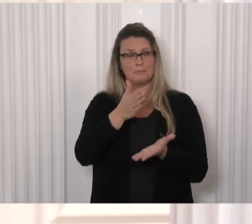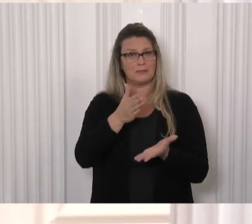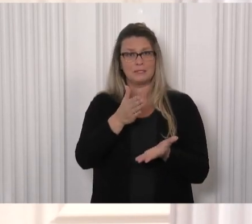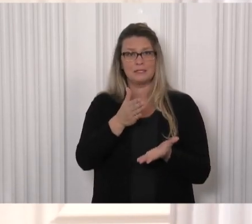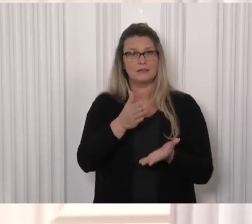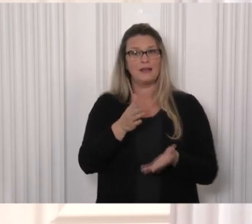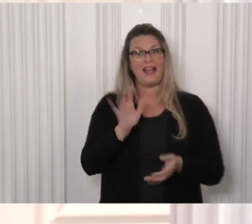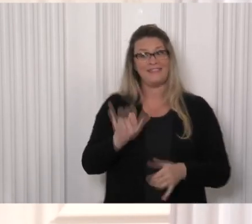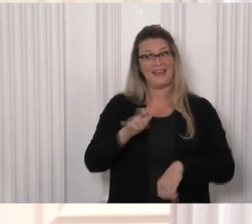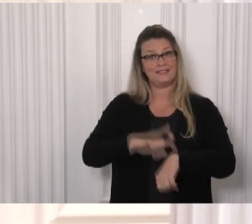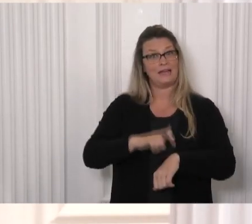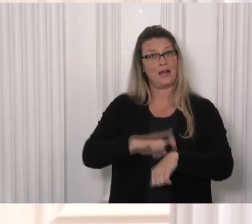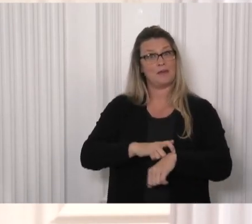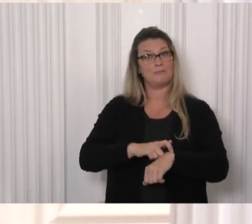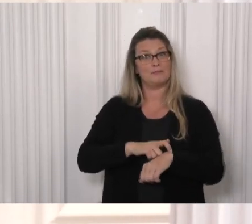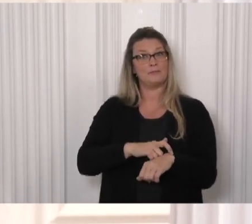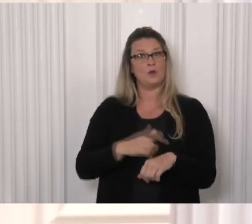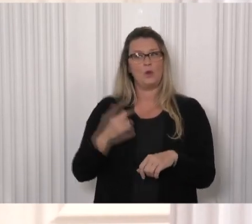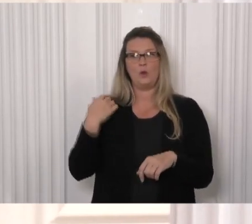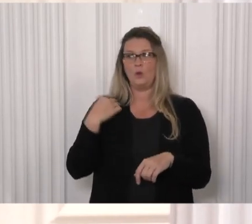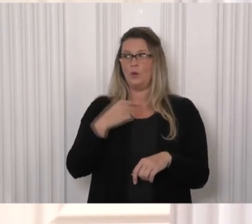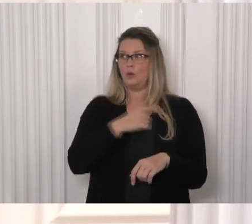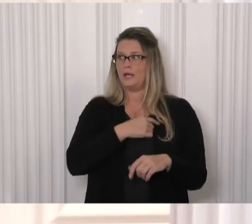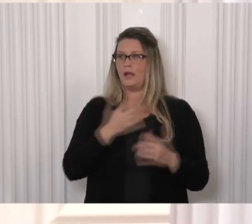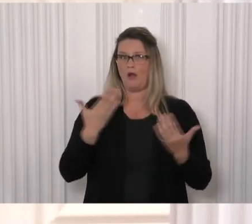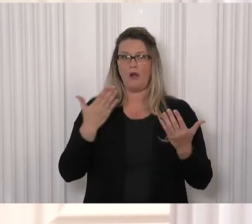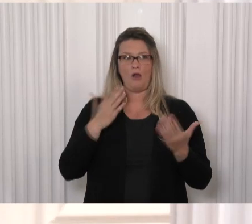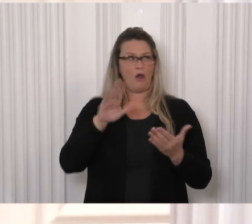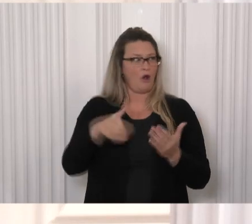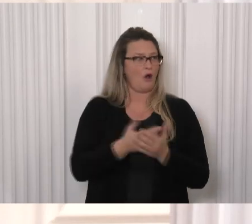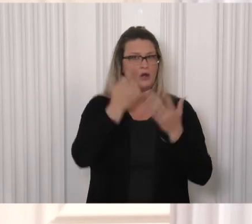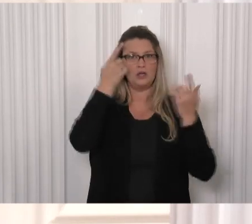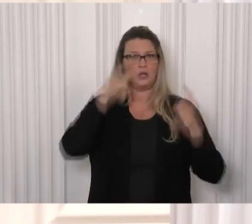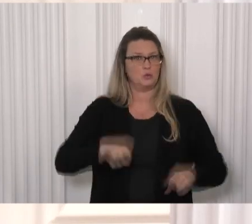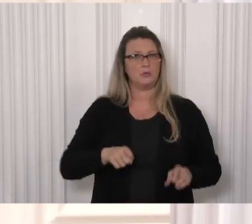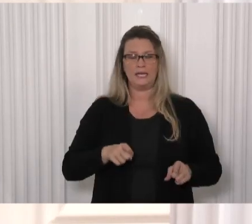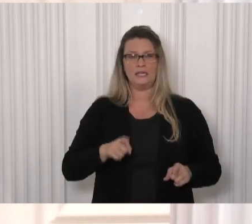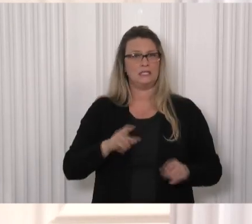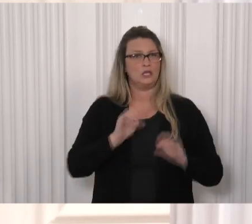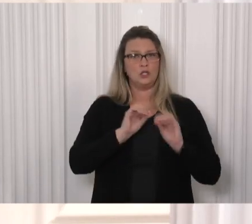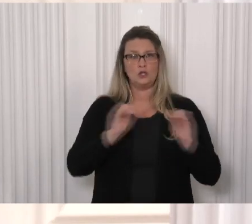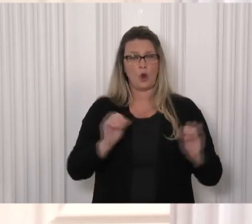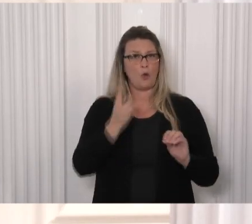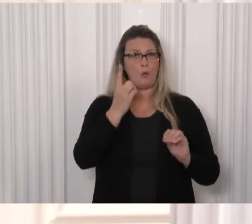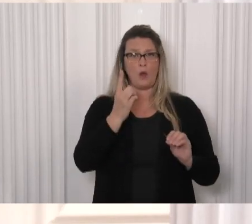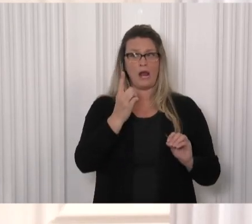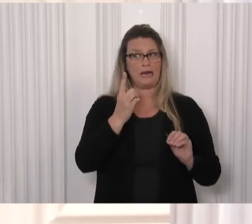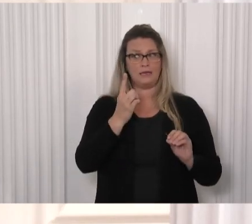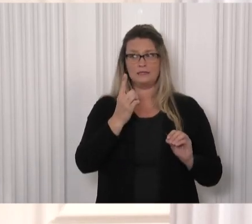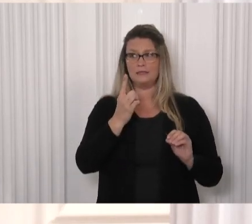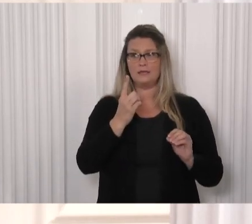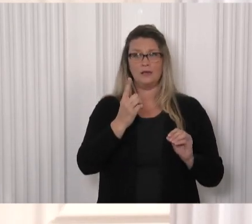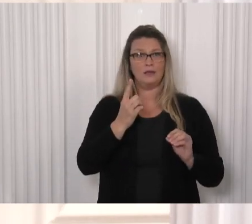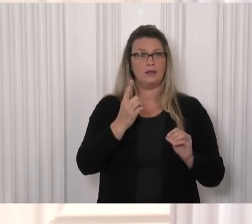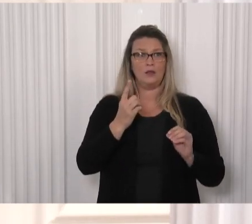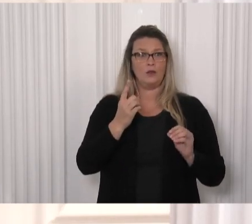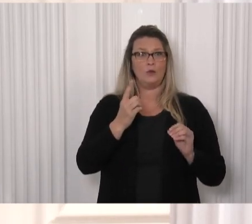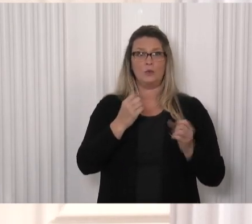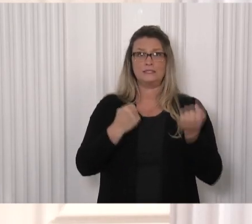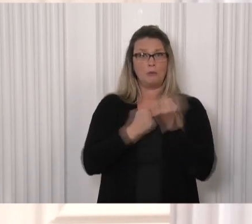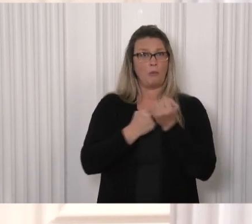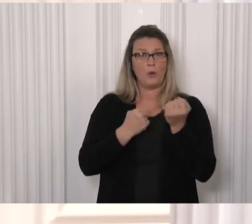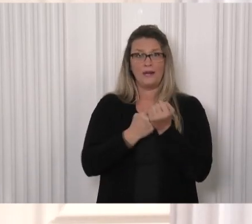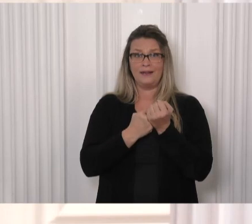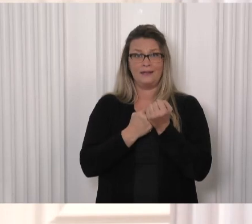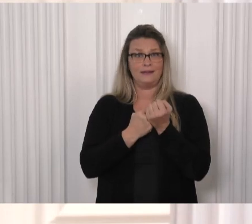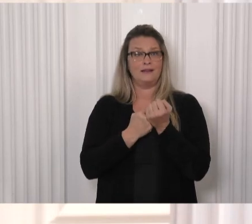time, all of us would concur, that there was no one that was on board as far as going